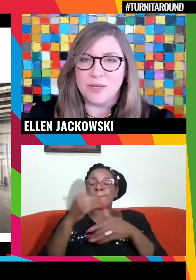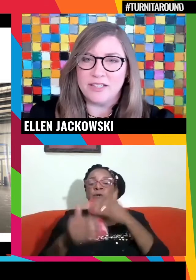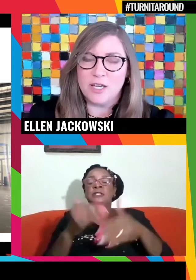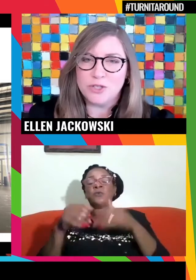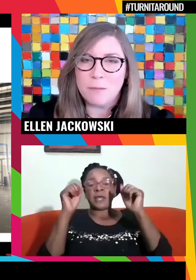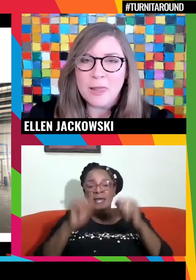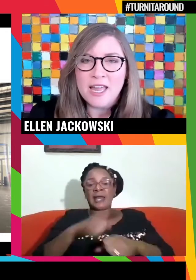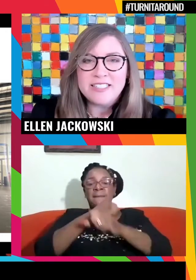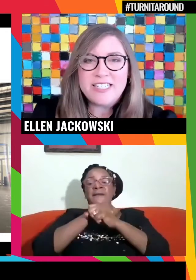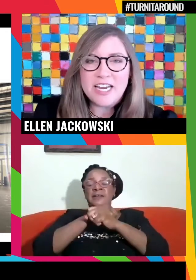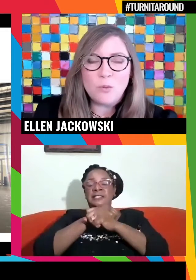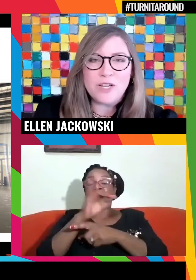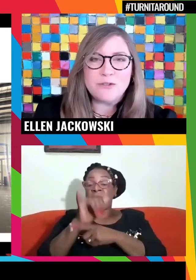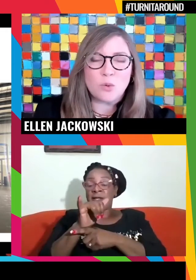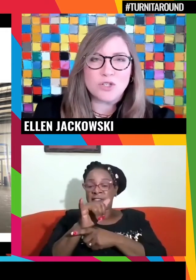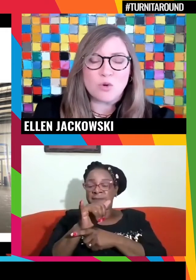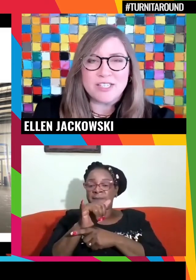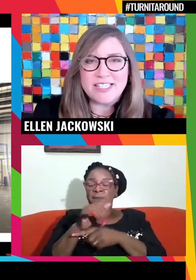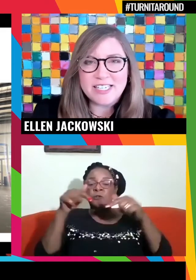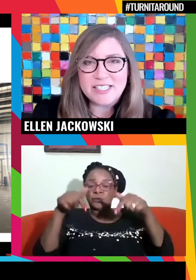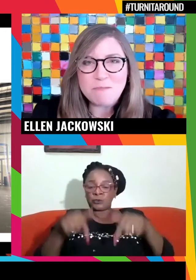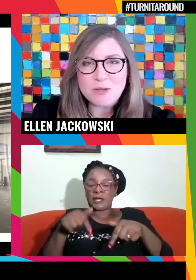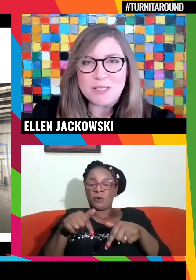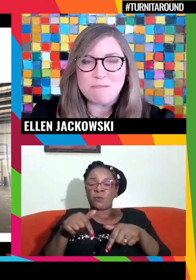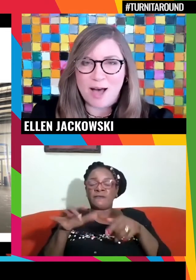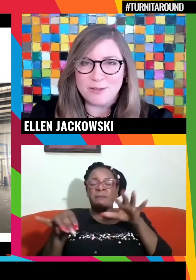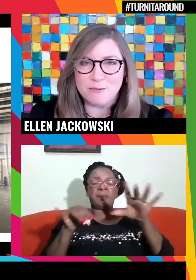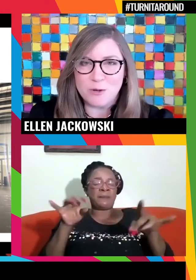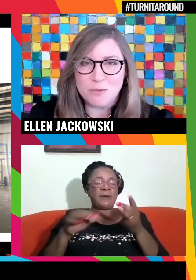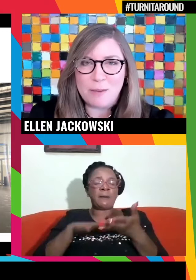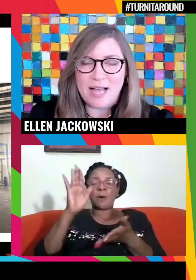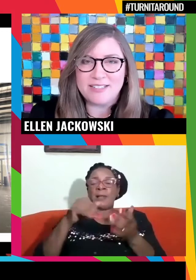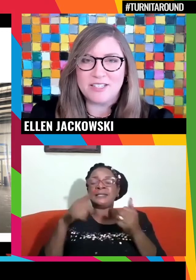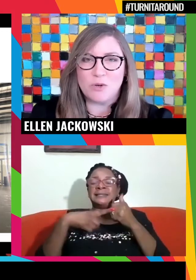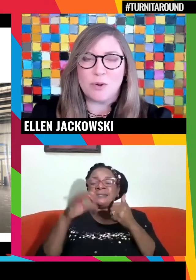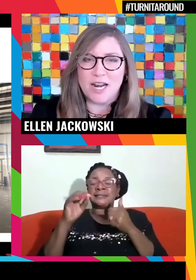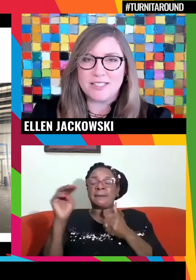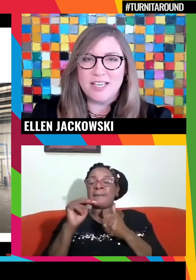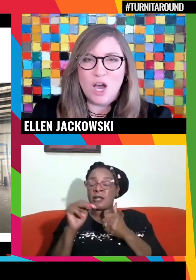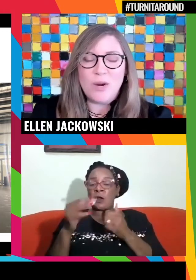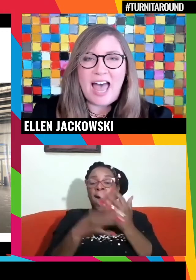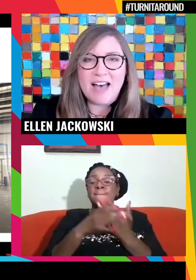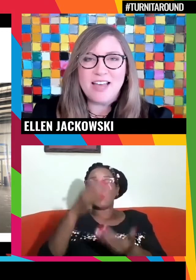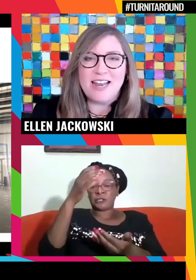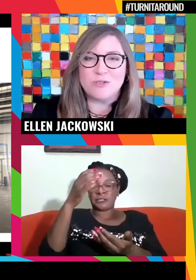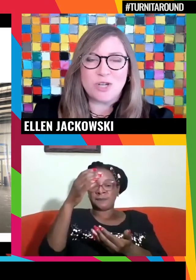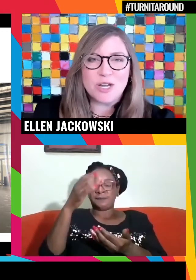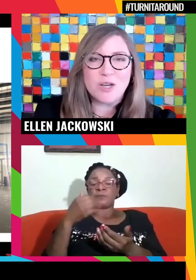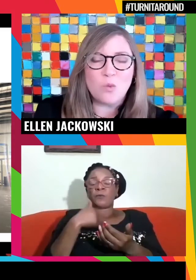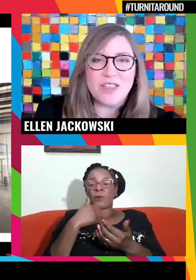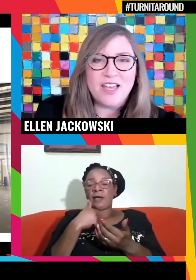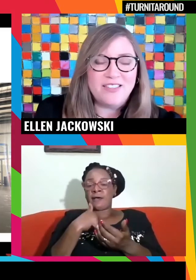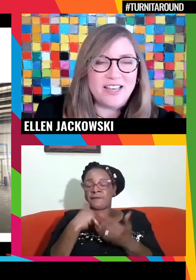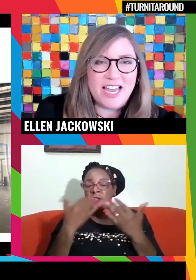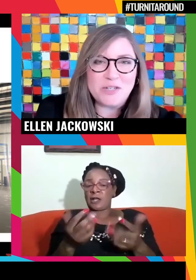from flowing in the ocean. To date, we've sourced more than 60 million bottles of ocean-bound plastic into our products. We have that now,